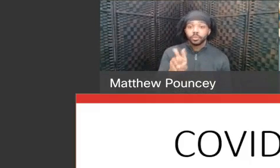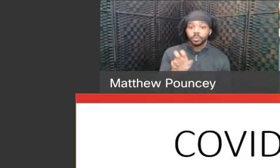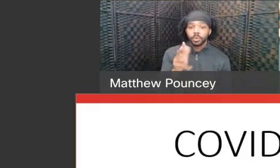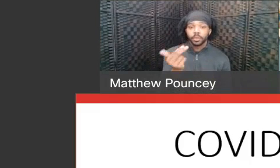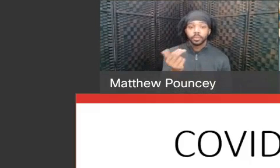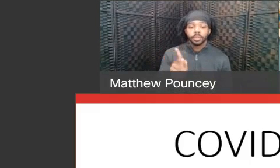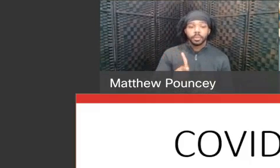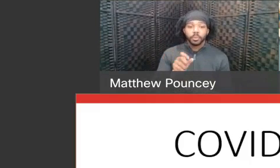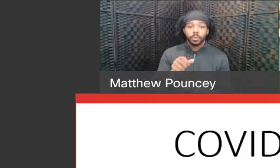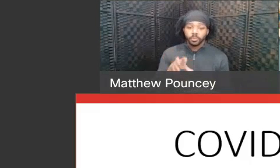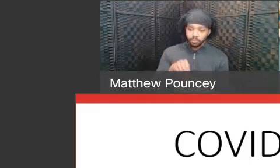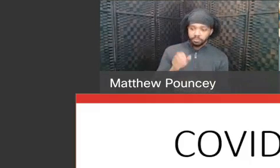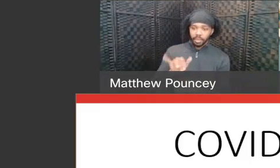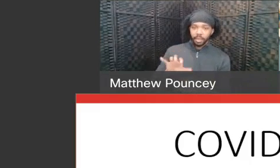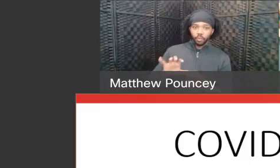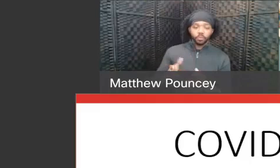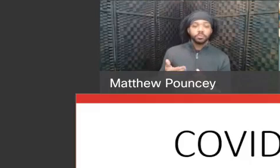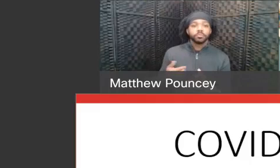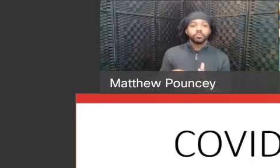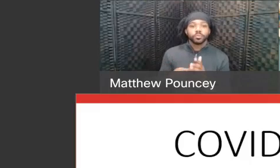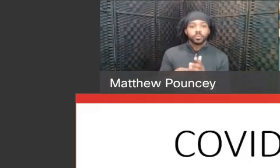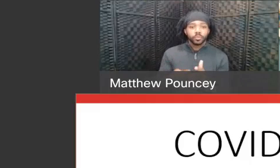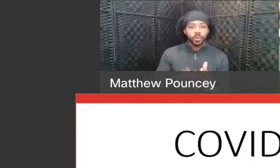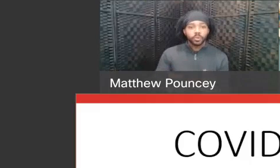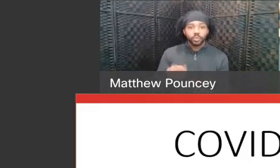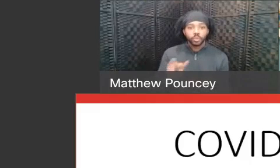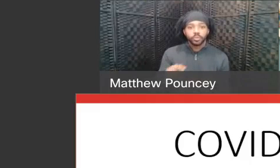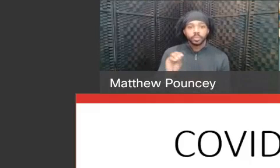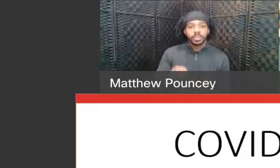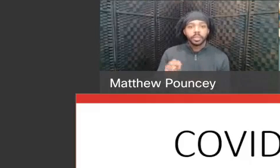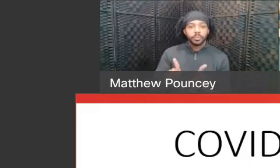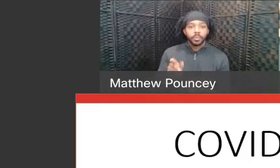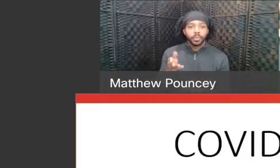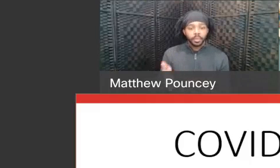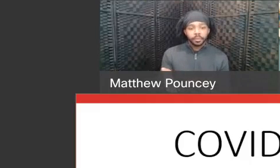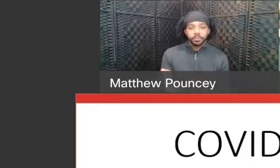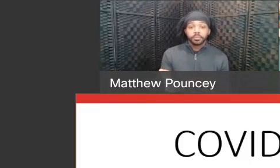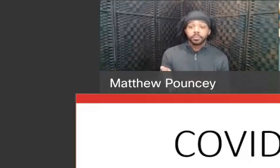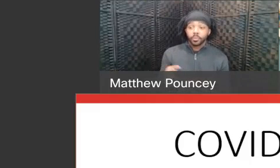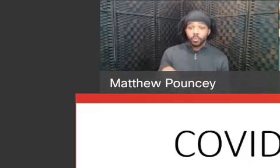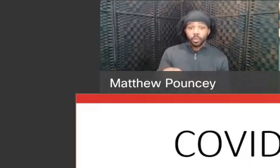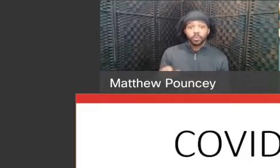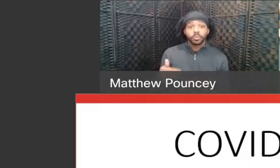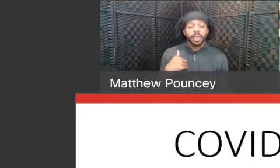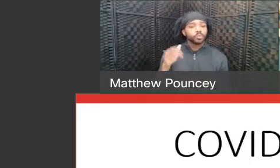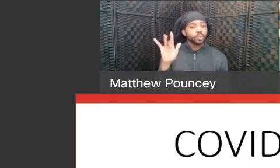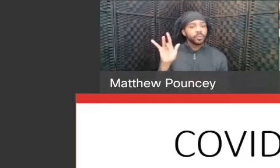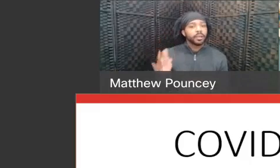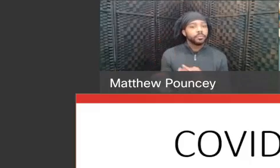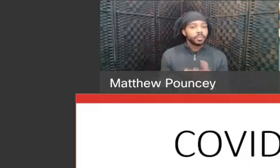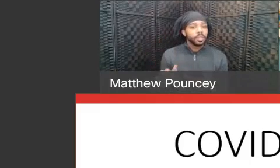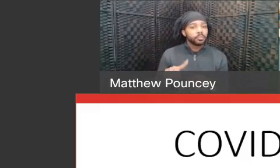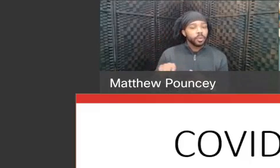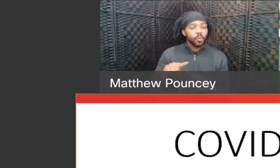22% of people in supported living. Of those, there have been 25 deaths, but only